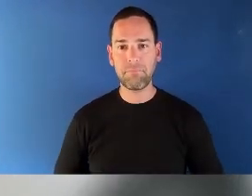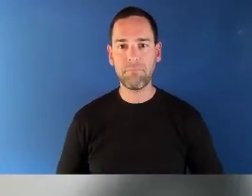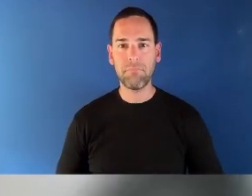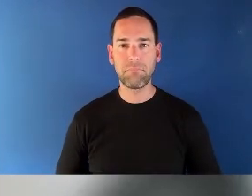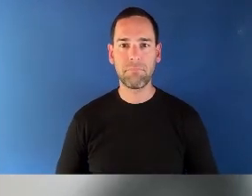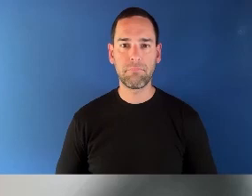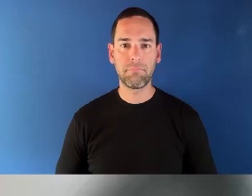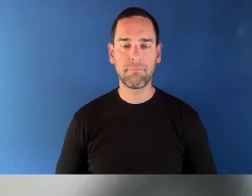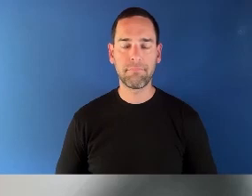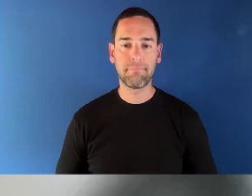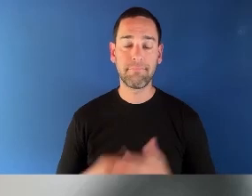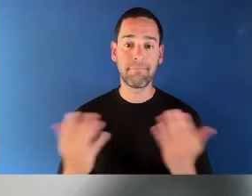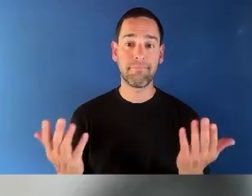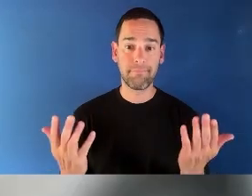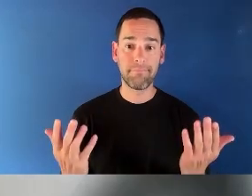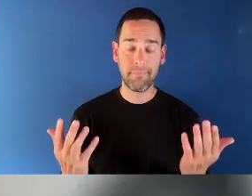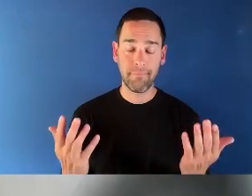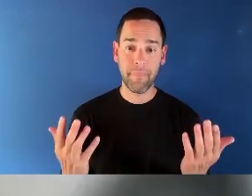so